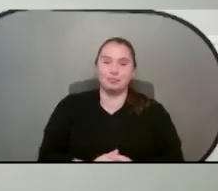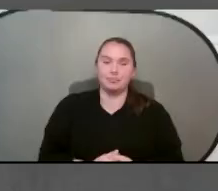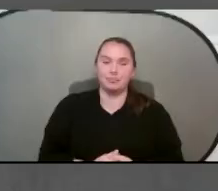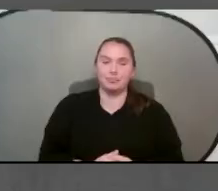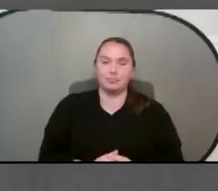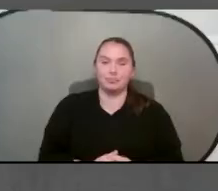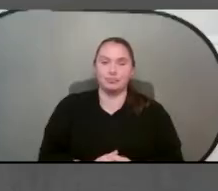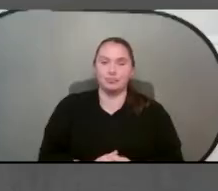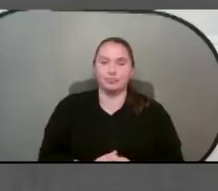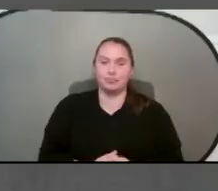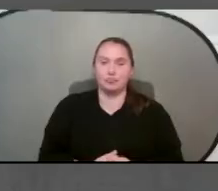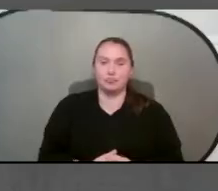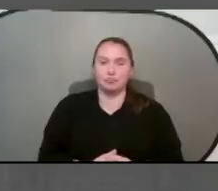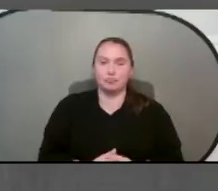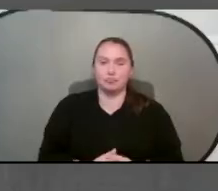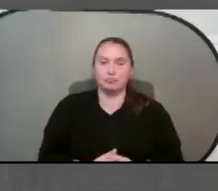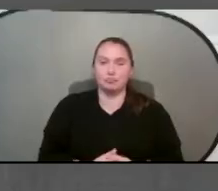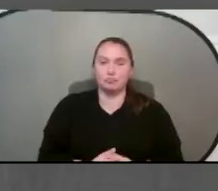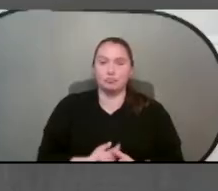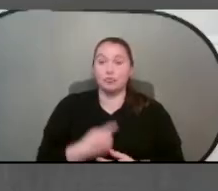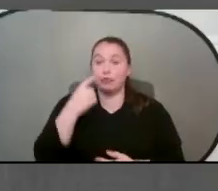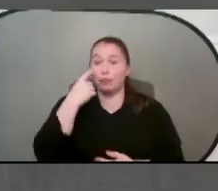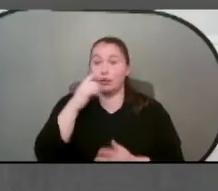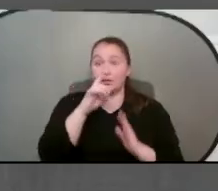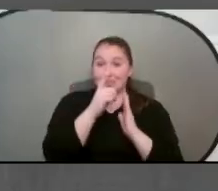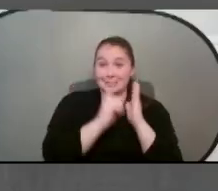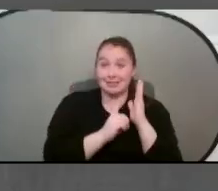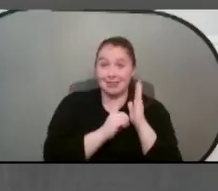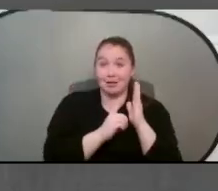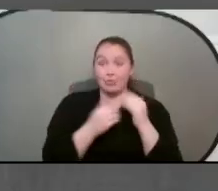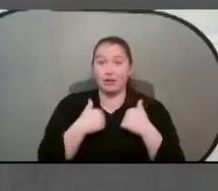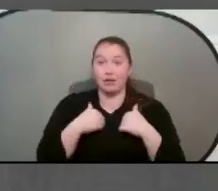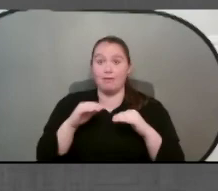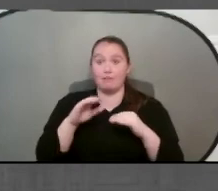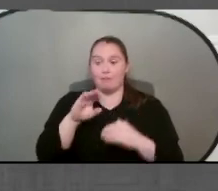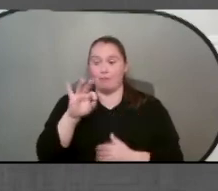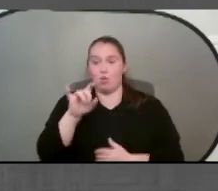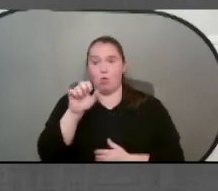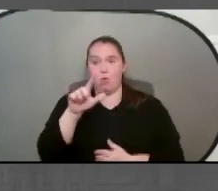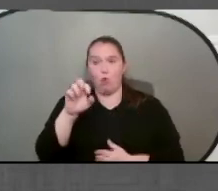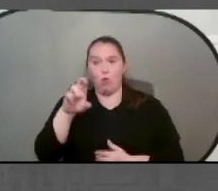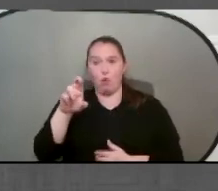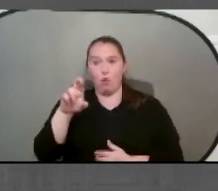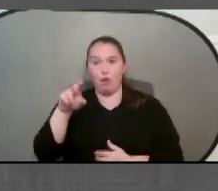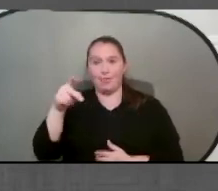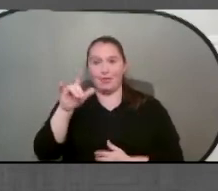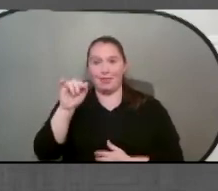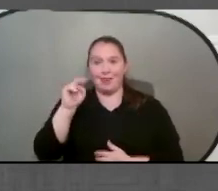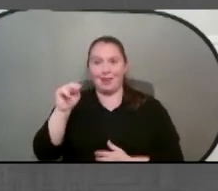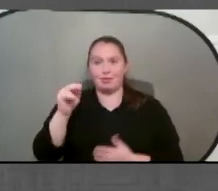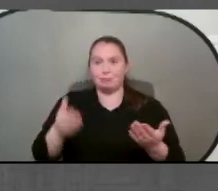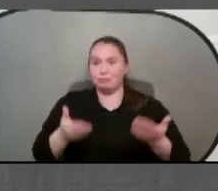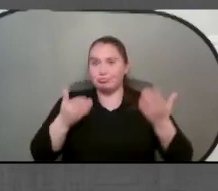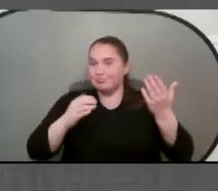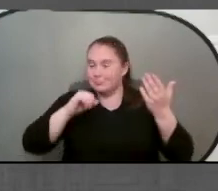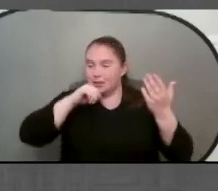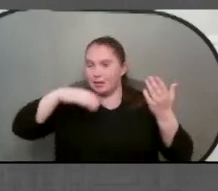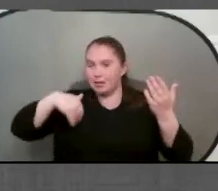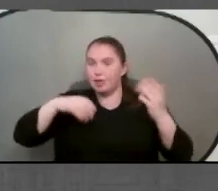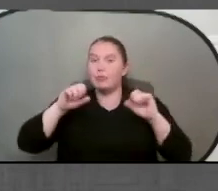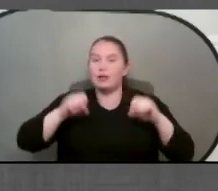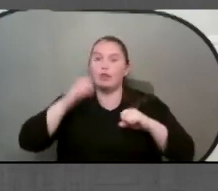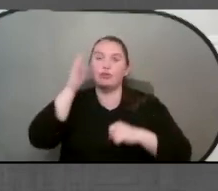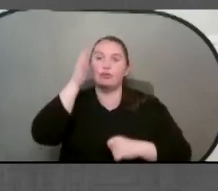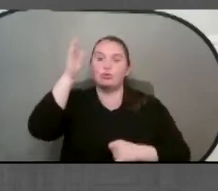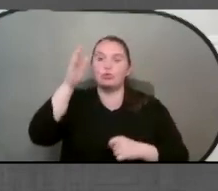On the, on the design end, we did not put floor plans in front of everybody today. We can do so in the future, but there's big